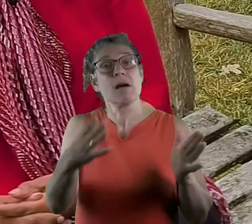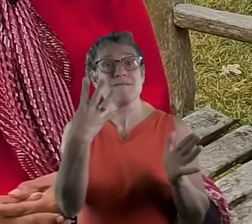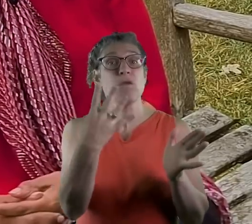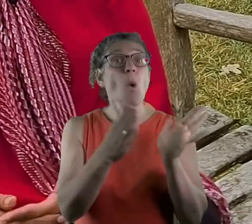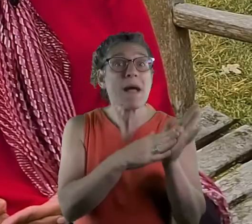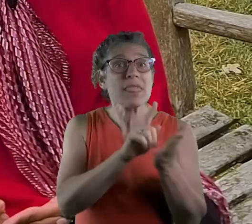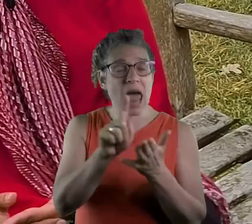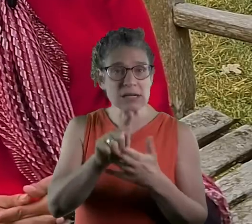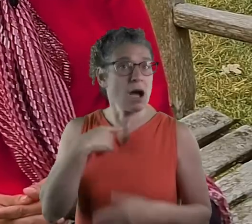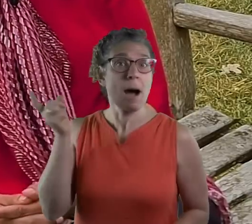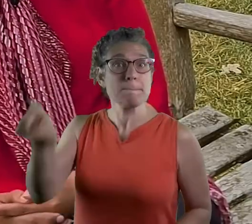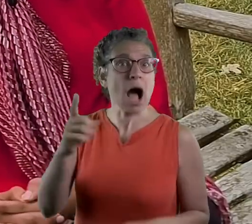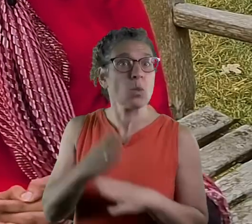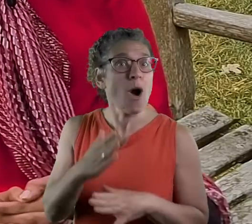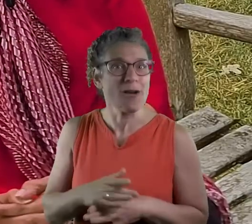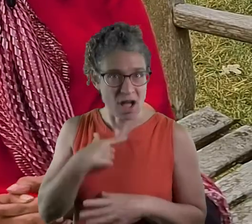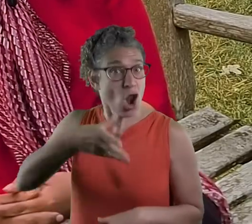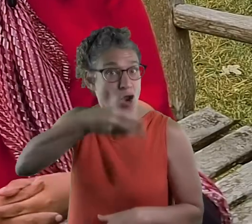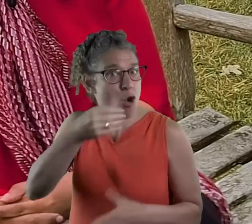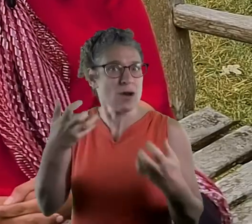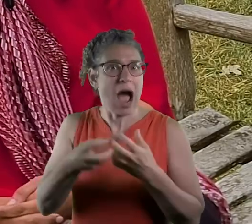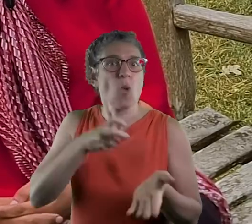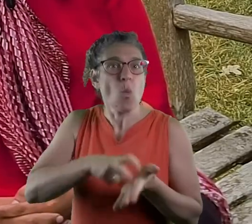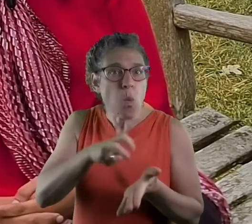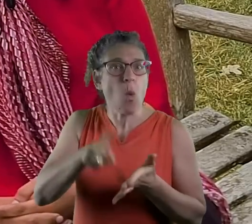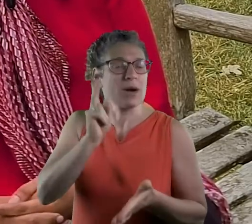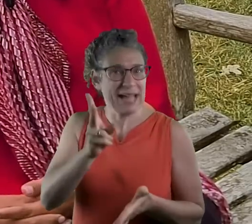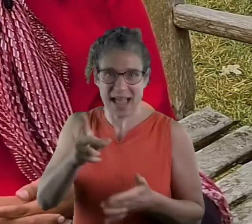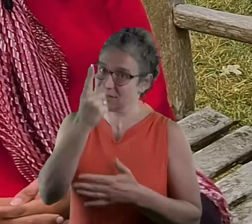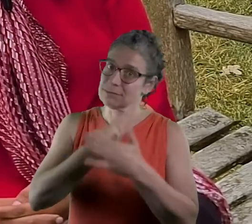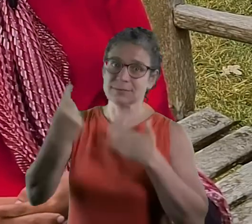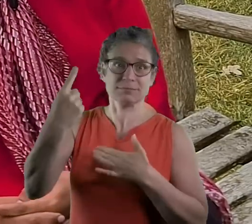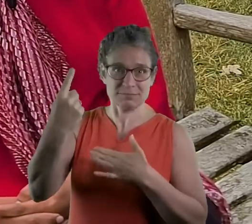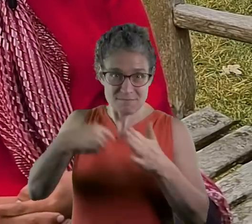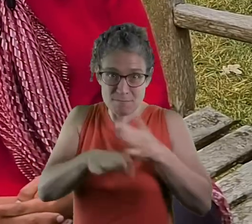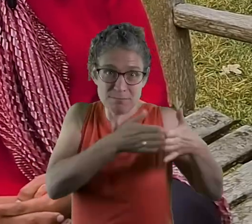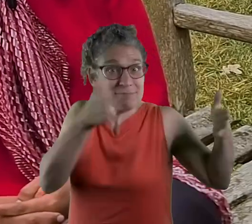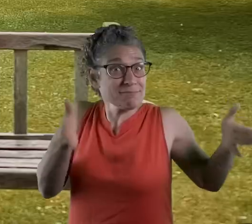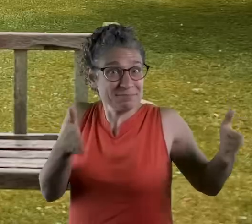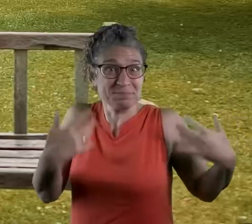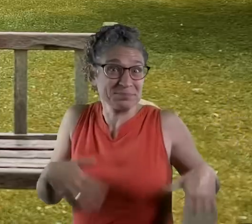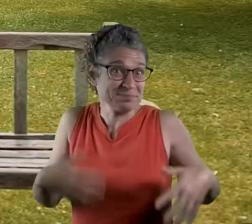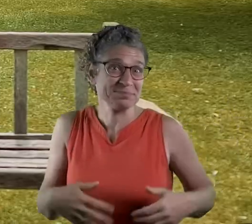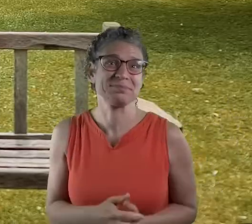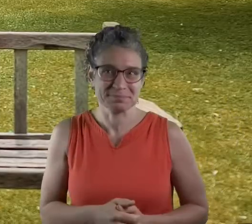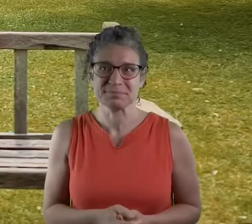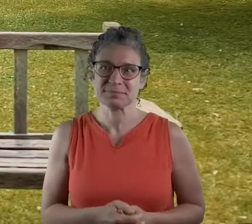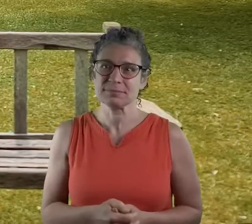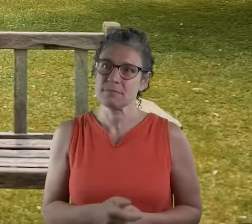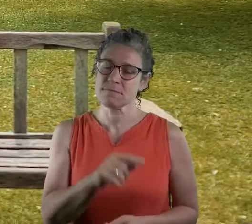4 months, I was back at work, having learned to walk and do everything again and live independently in that time.